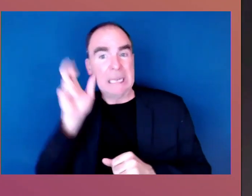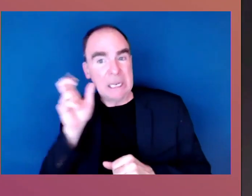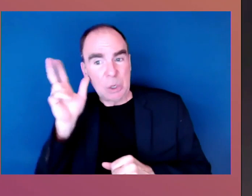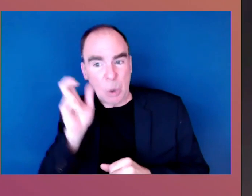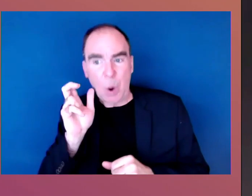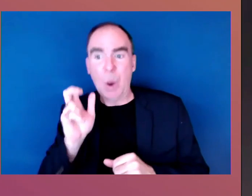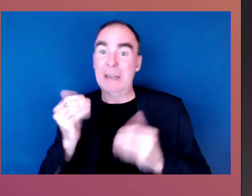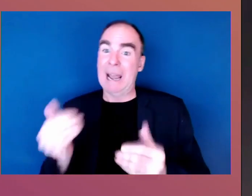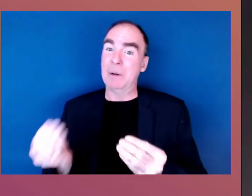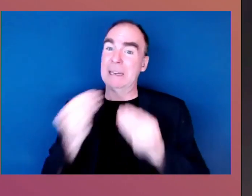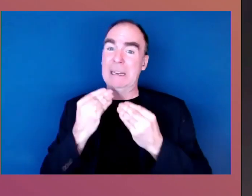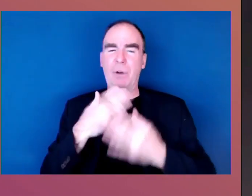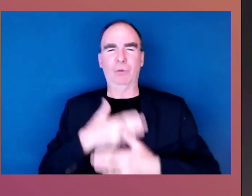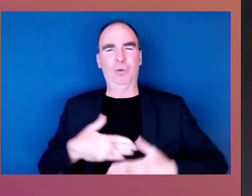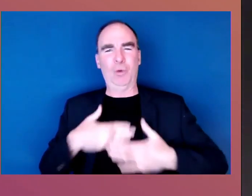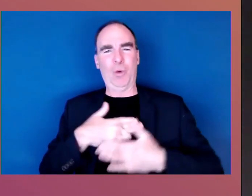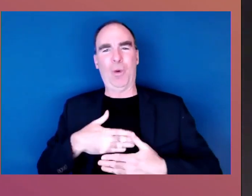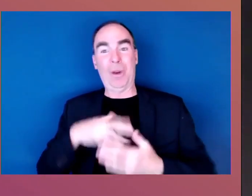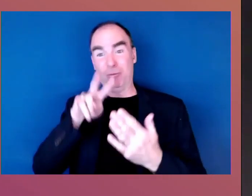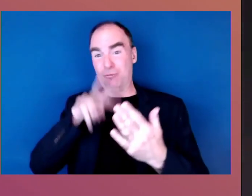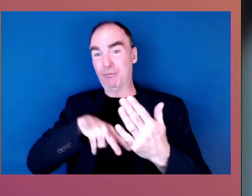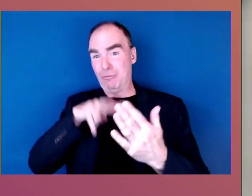Let me show you.